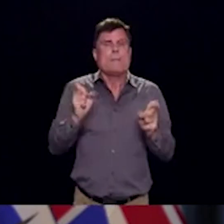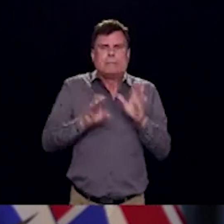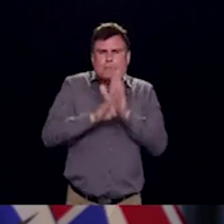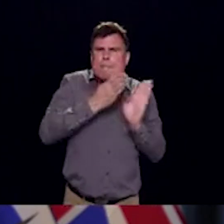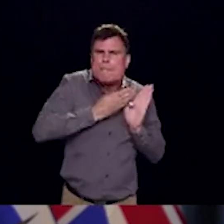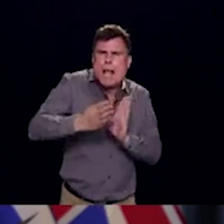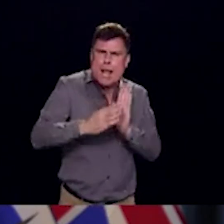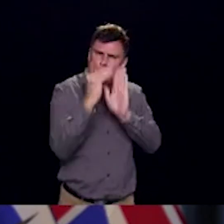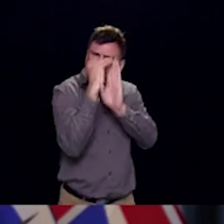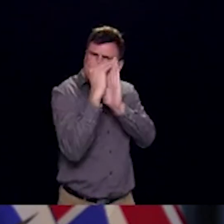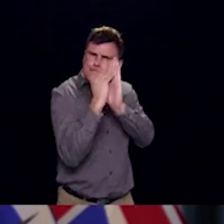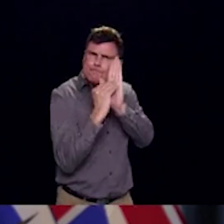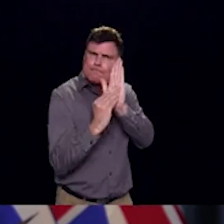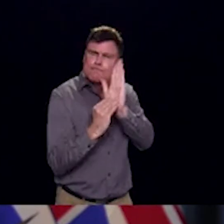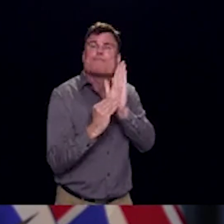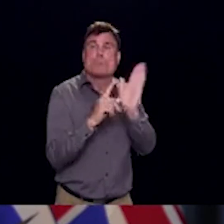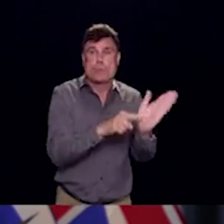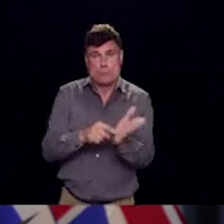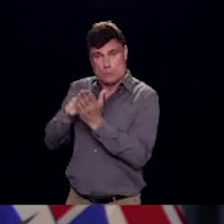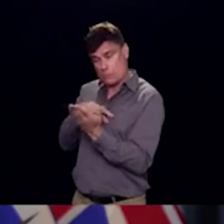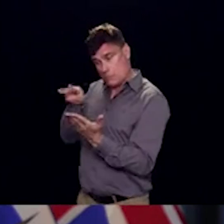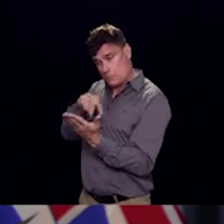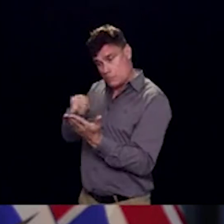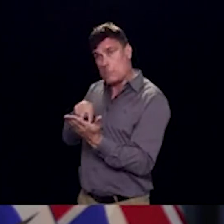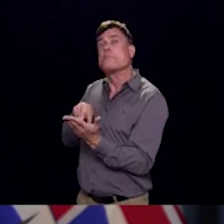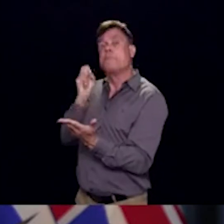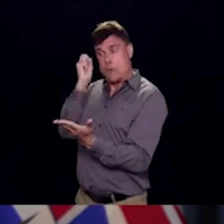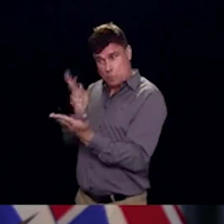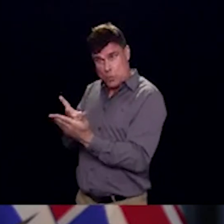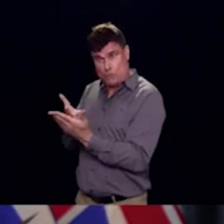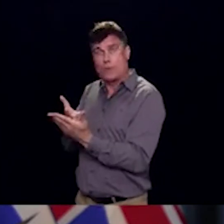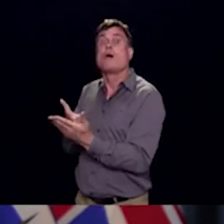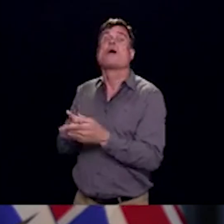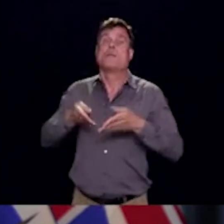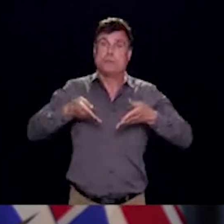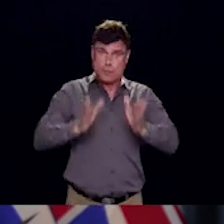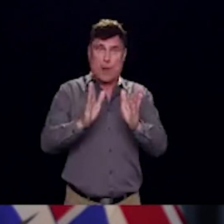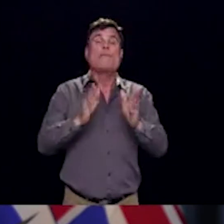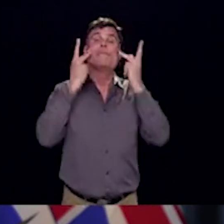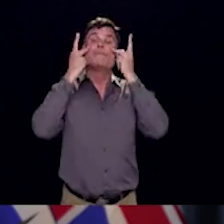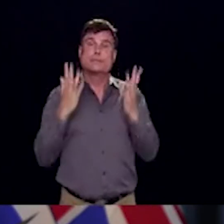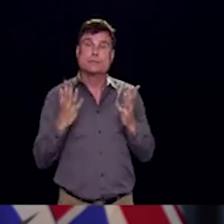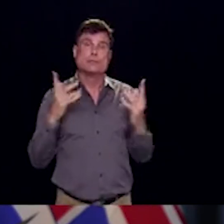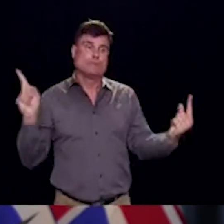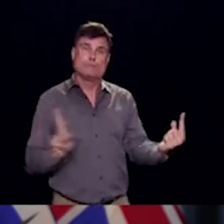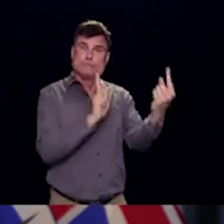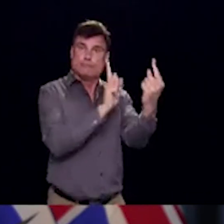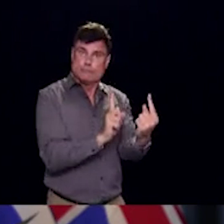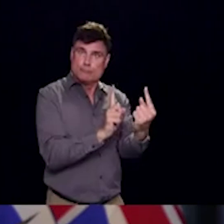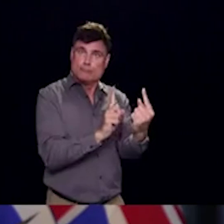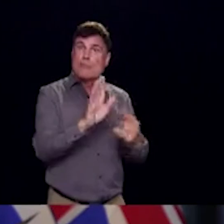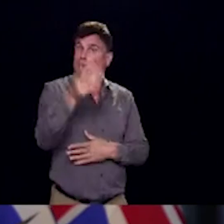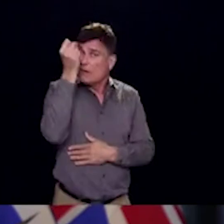Visitation requirements for long-term care and for seniors assisted living facilities include a number of things. One, that